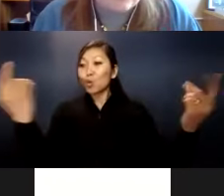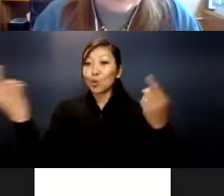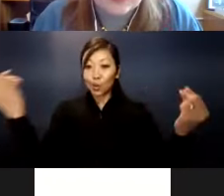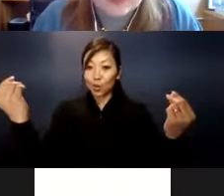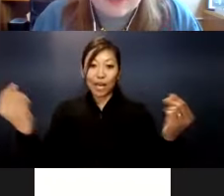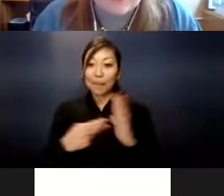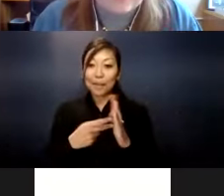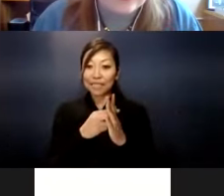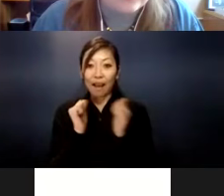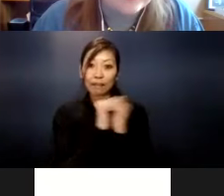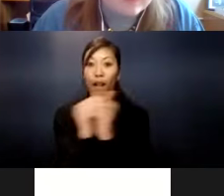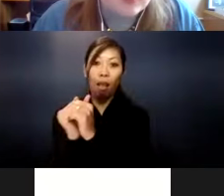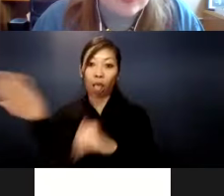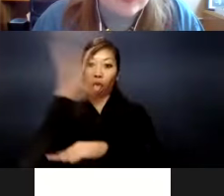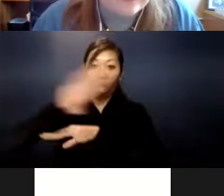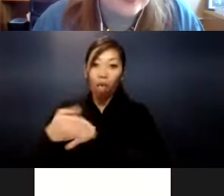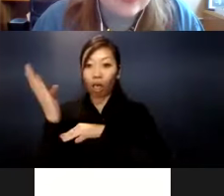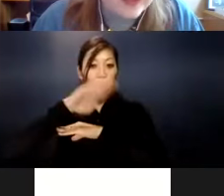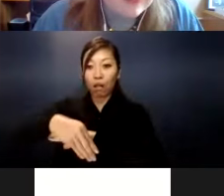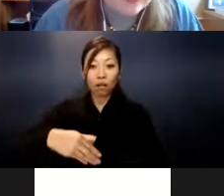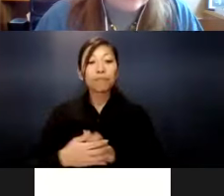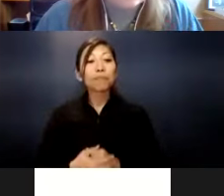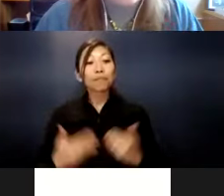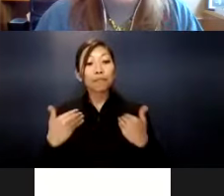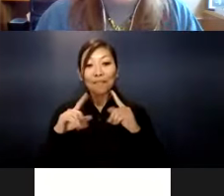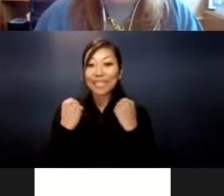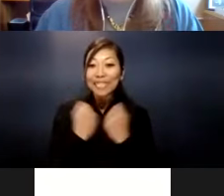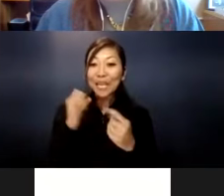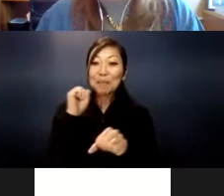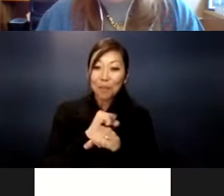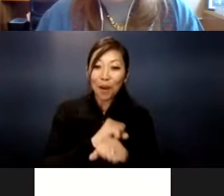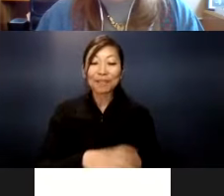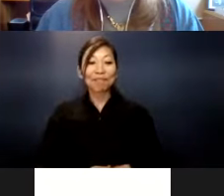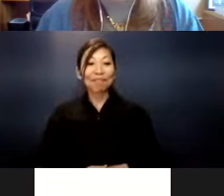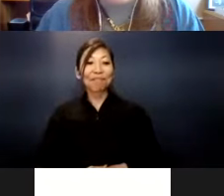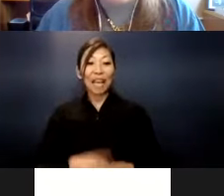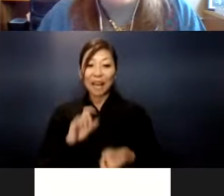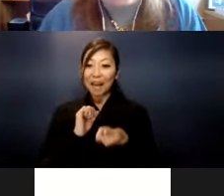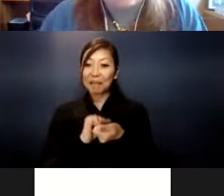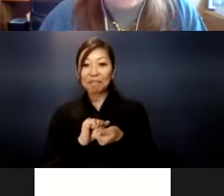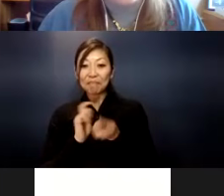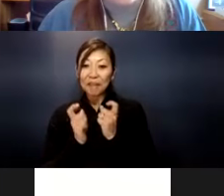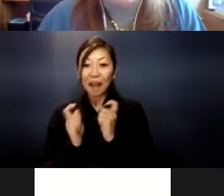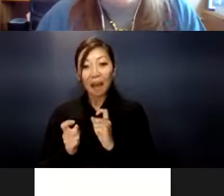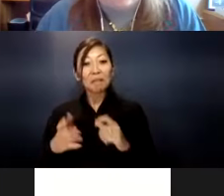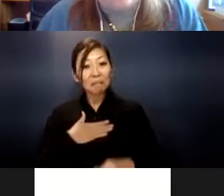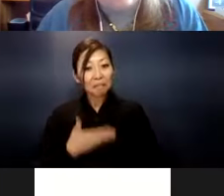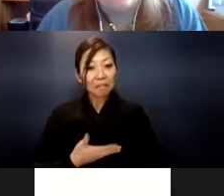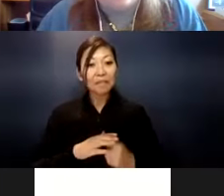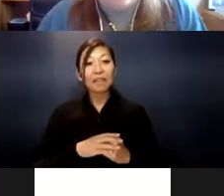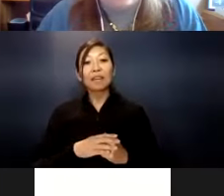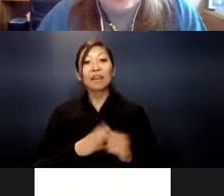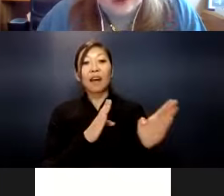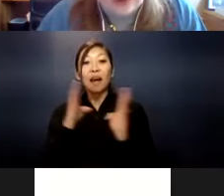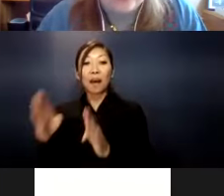Teamwork, that you're working together, that you're adaptable, that you're playful. And then on the right is a little relationship